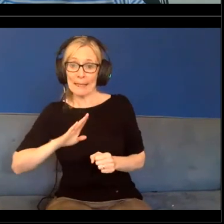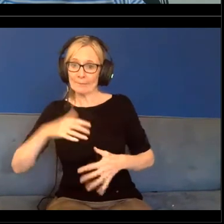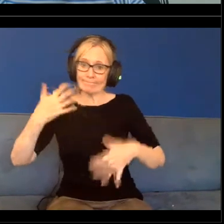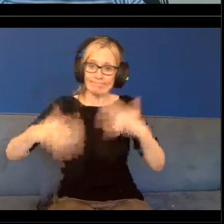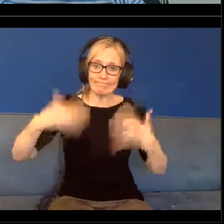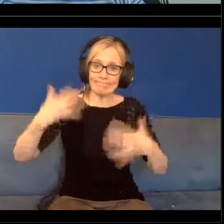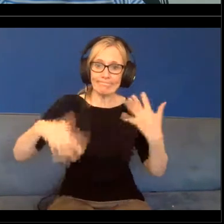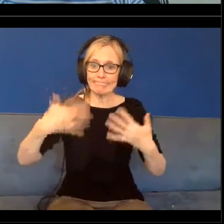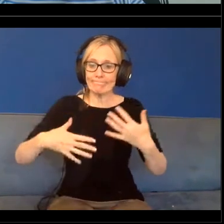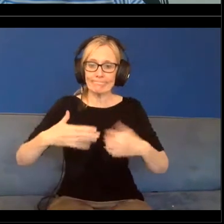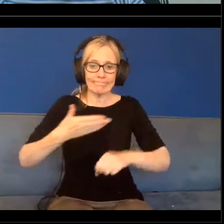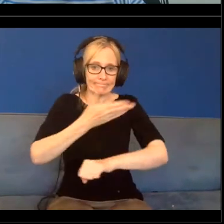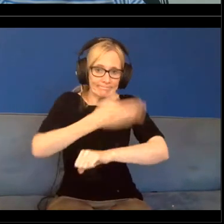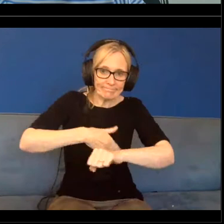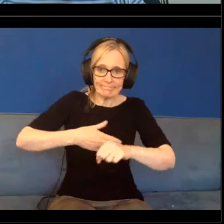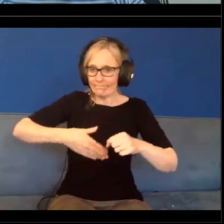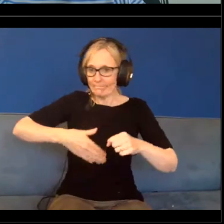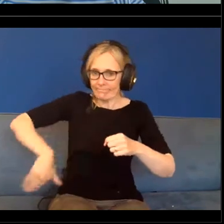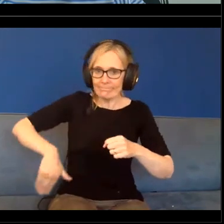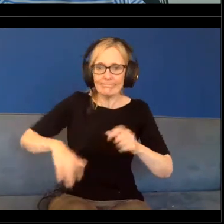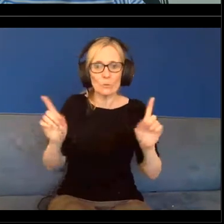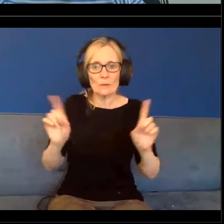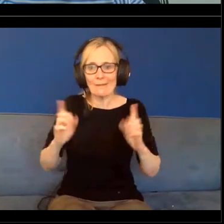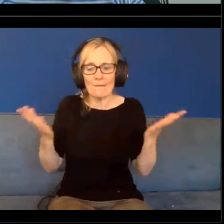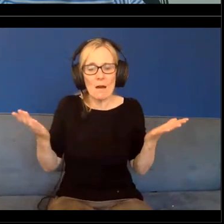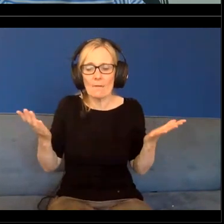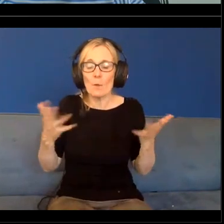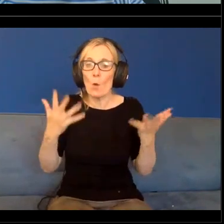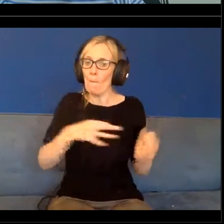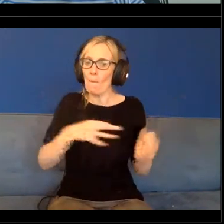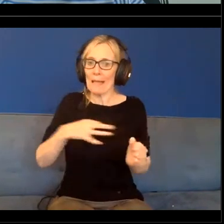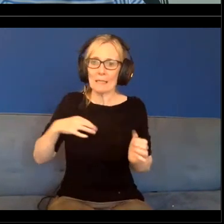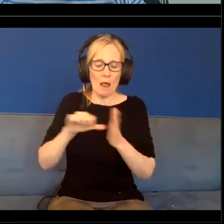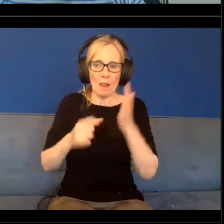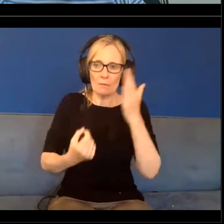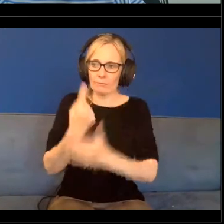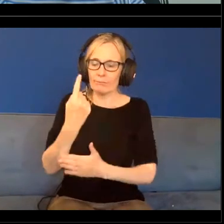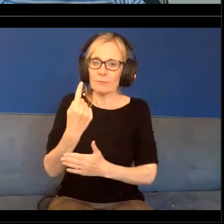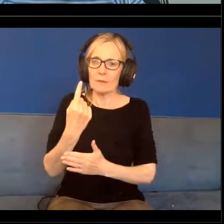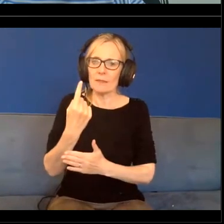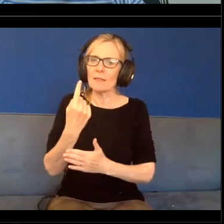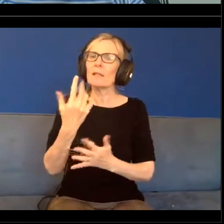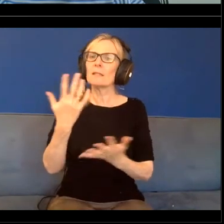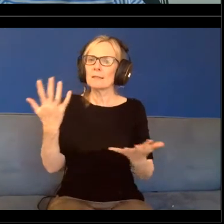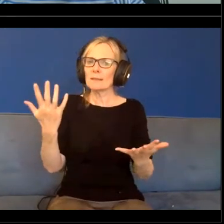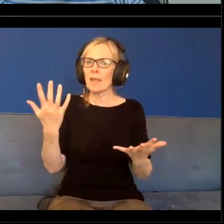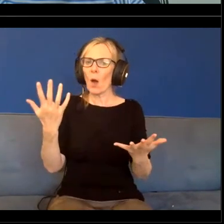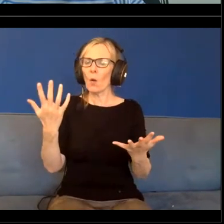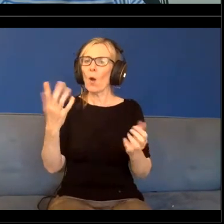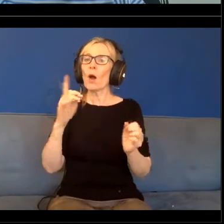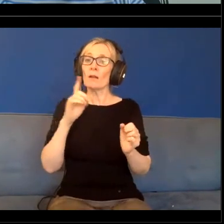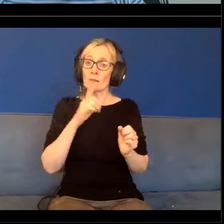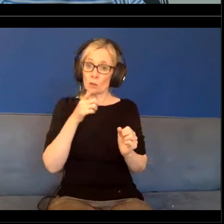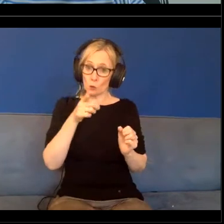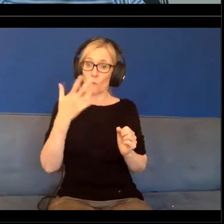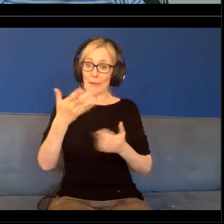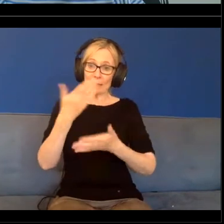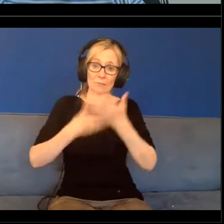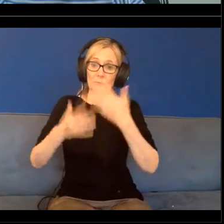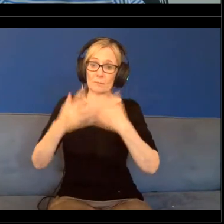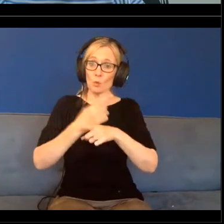an amputation or some other medical condition. So how are we doing in terms of access